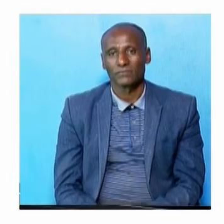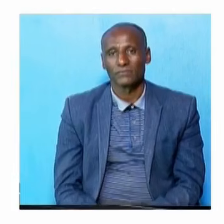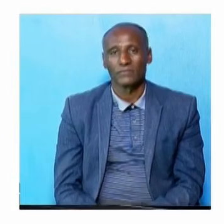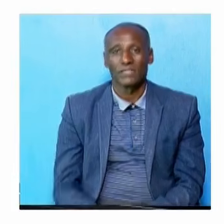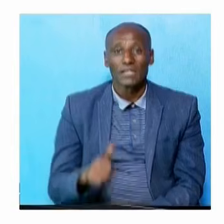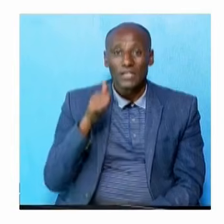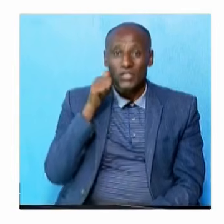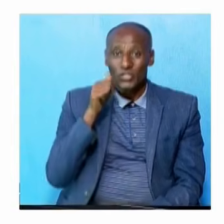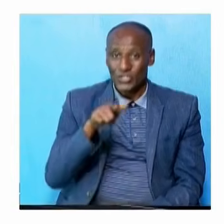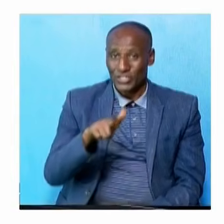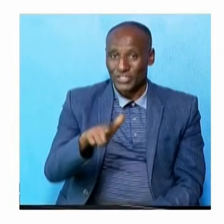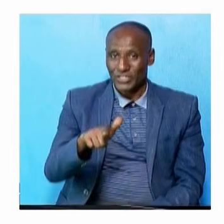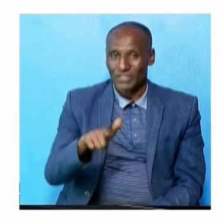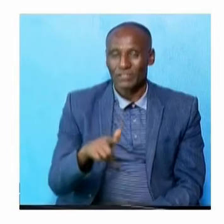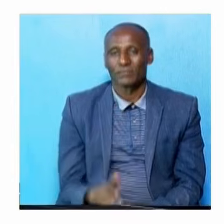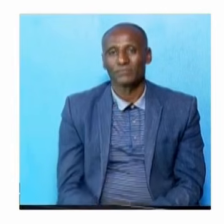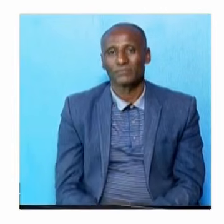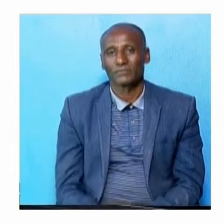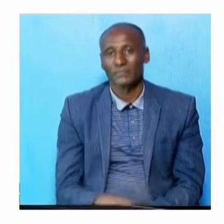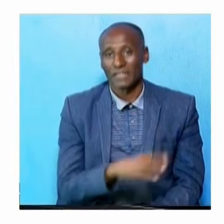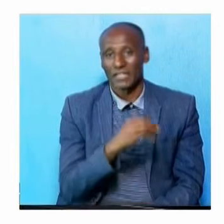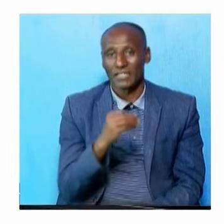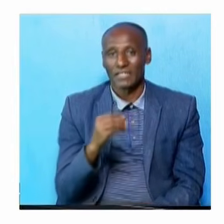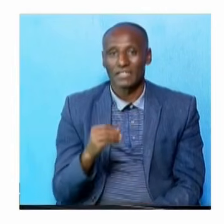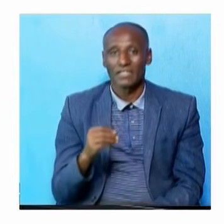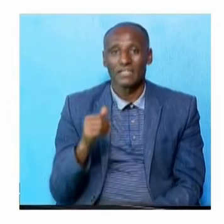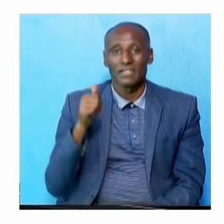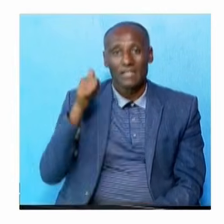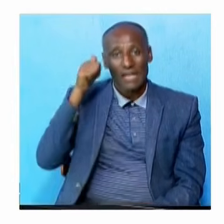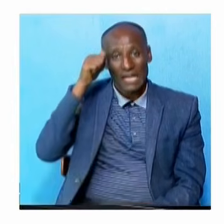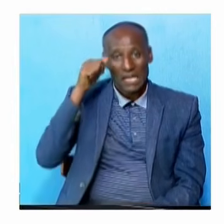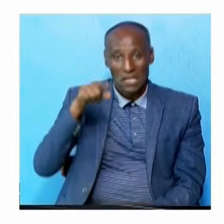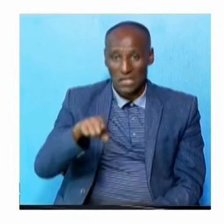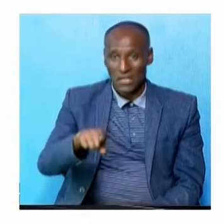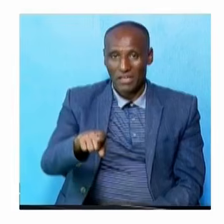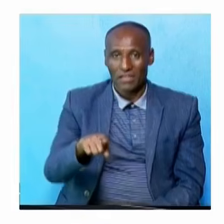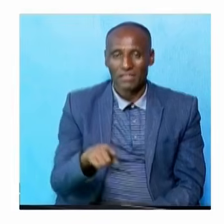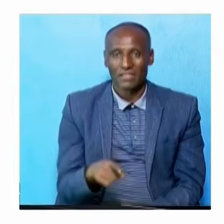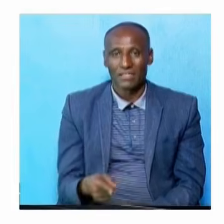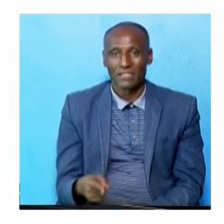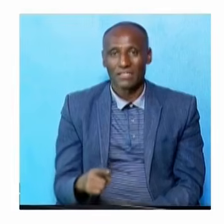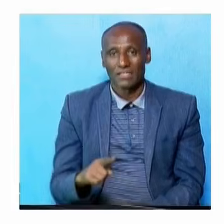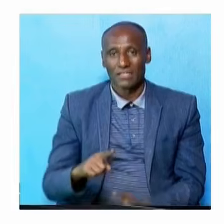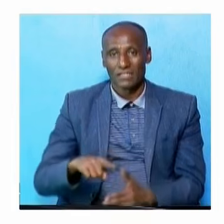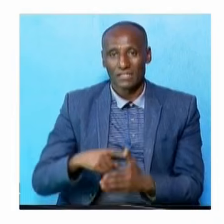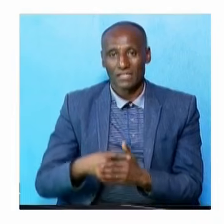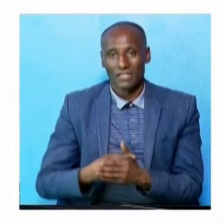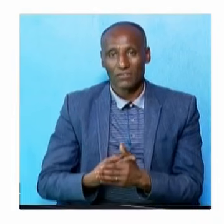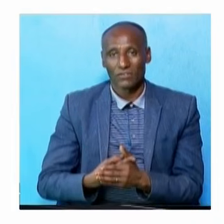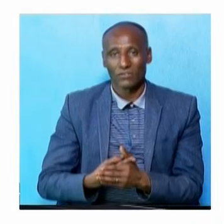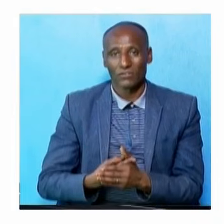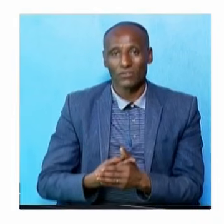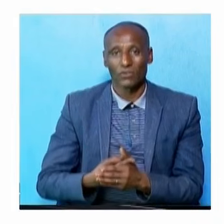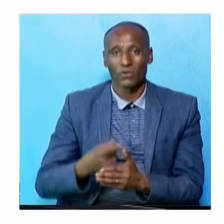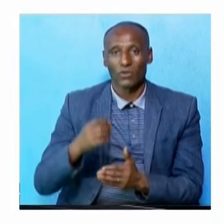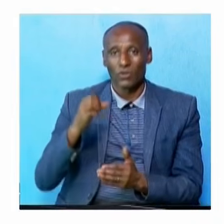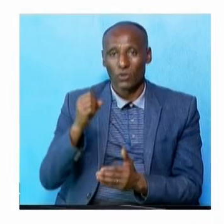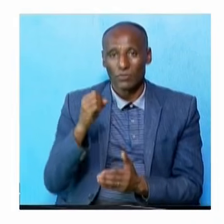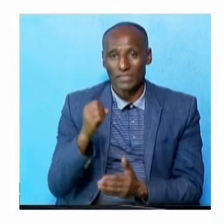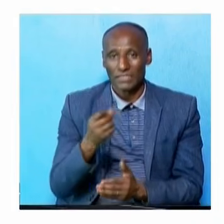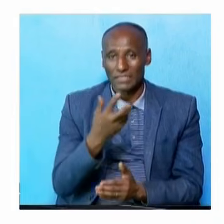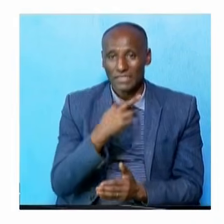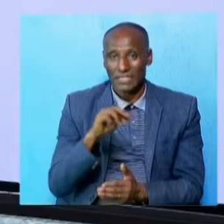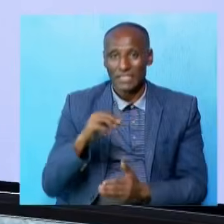she. And he. Then for objects and animals, we say